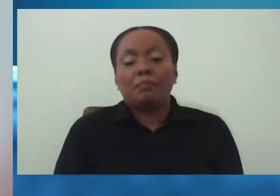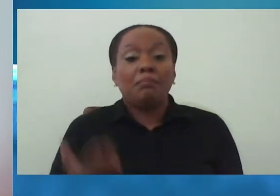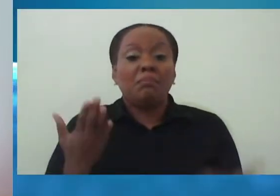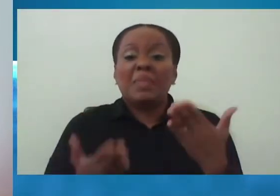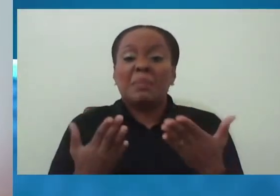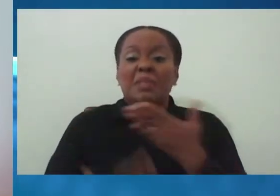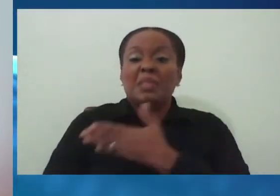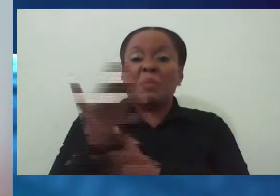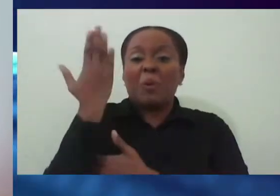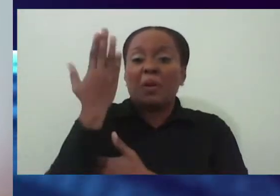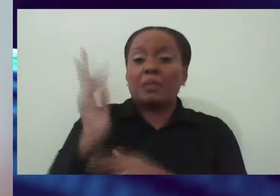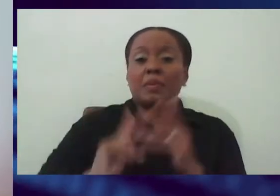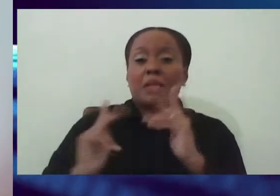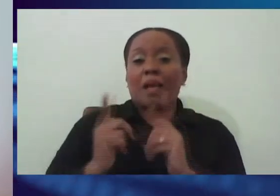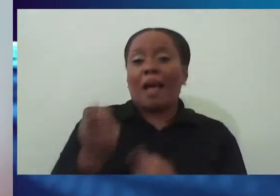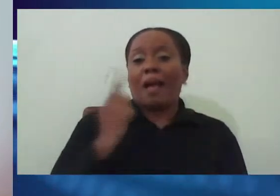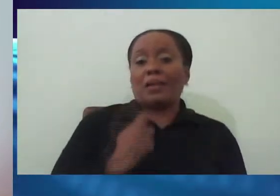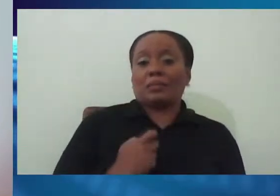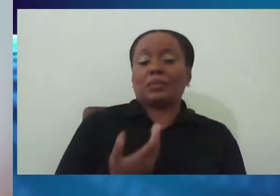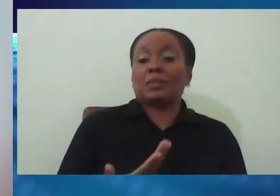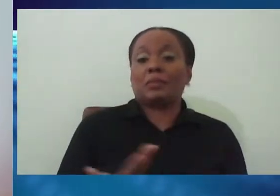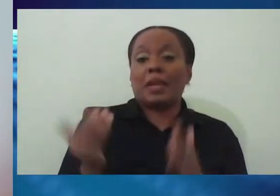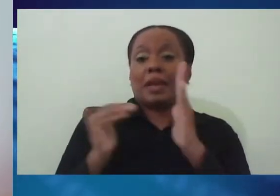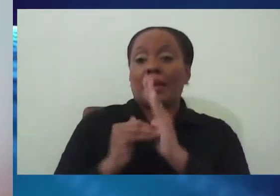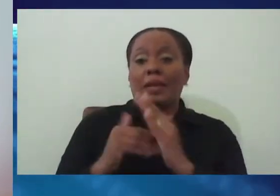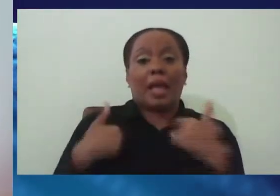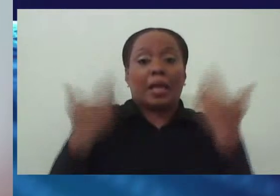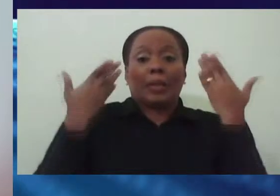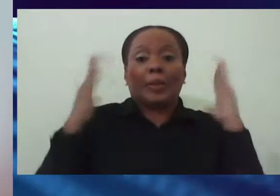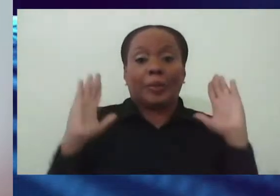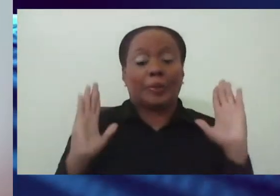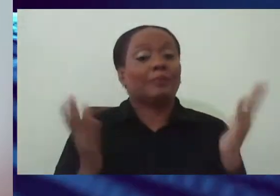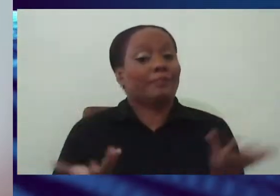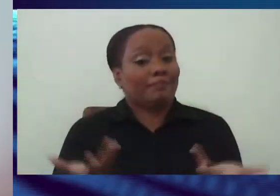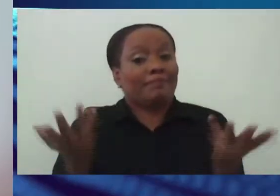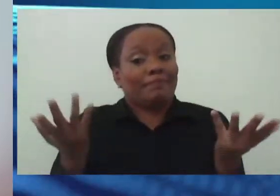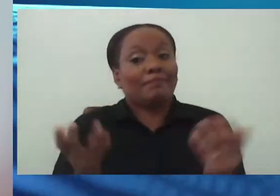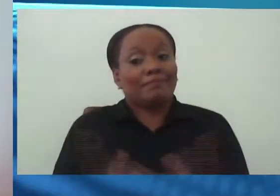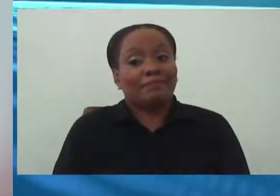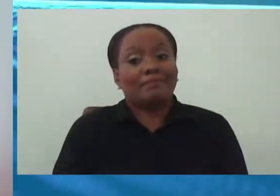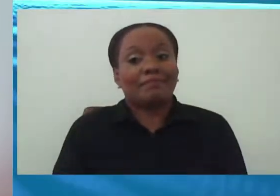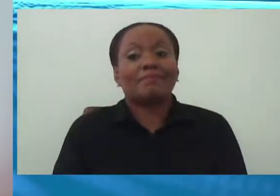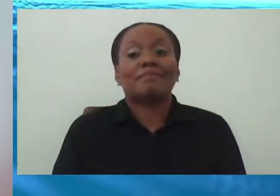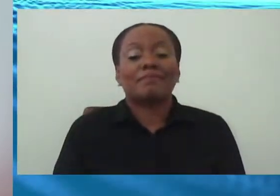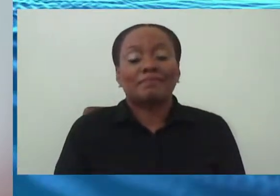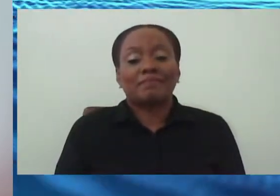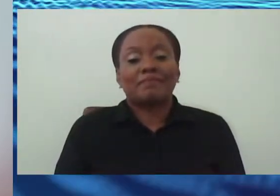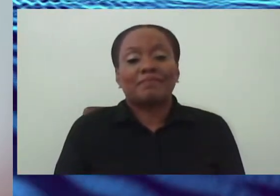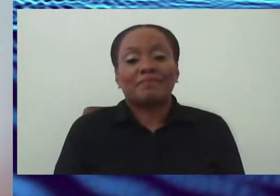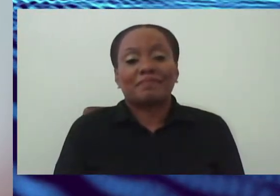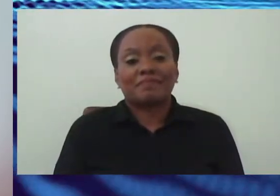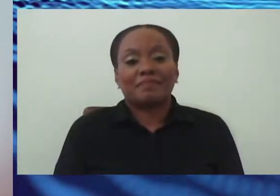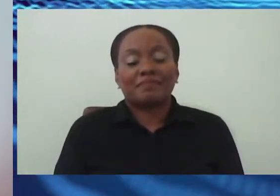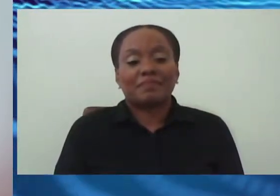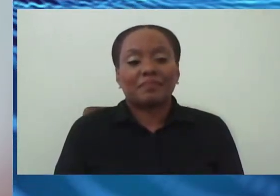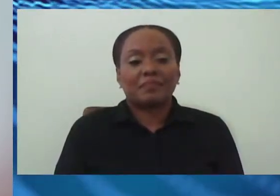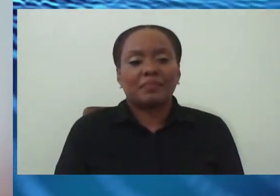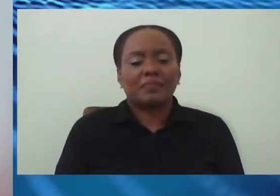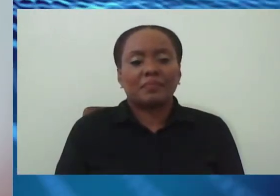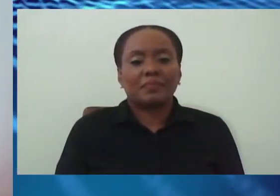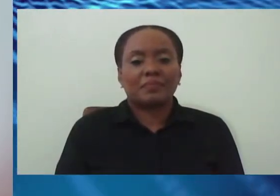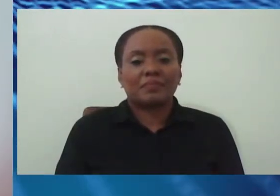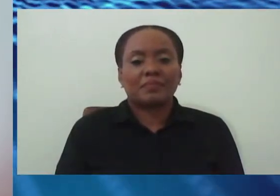morning, given the frequency with which we've been hearing those kinds of questions recently. Just to give a